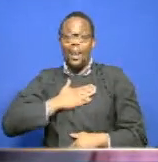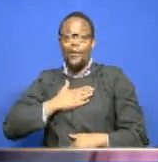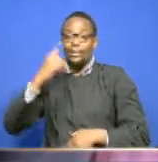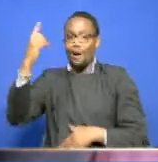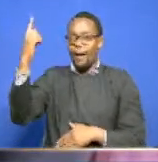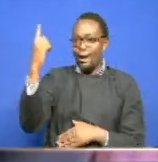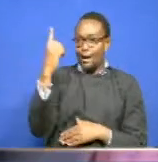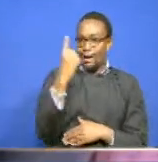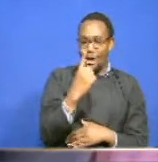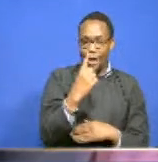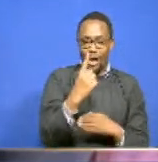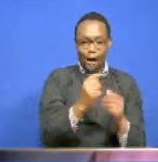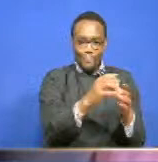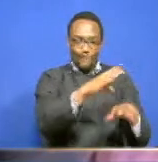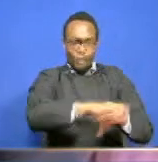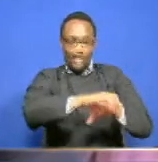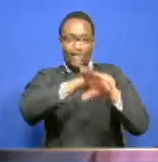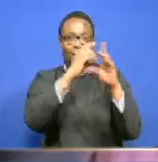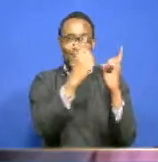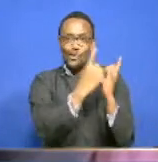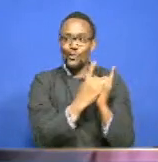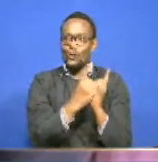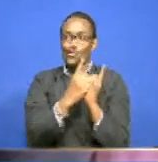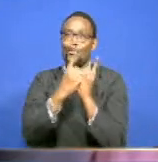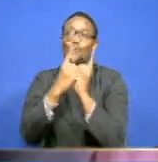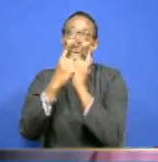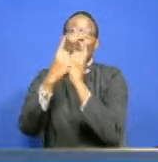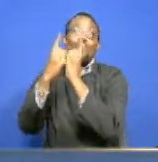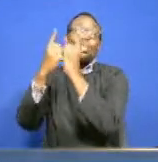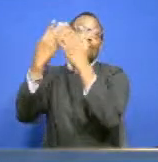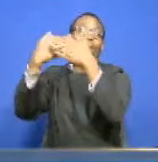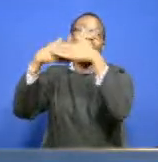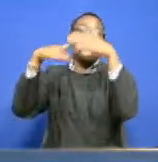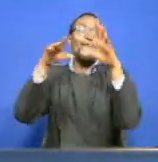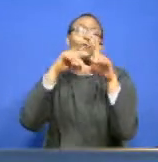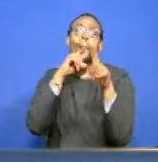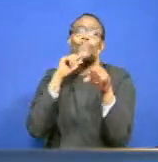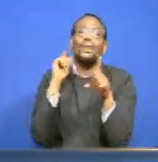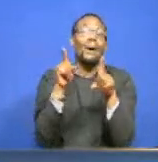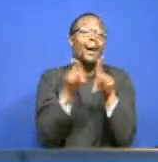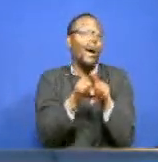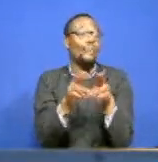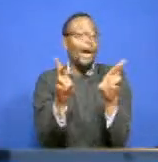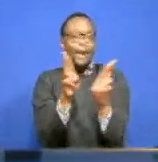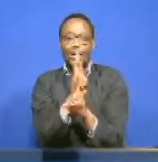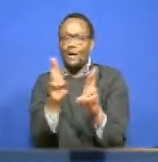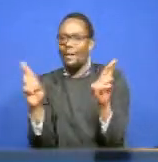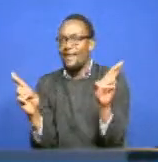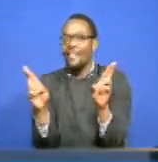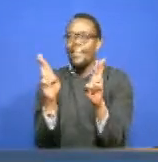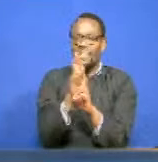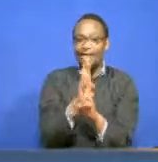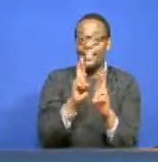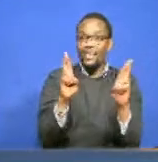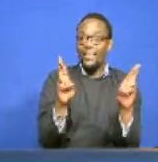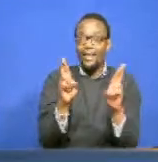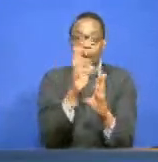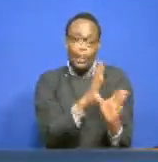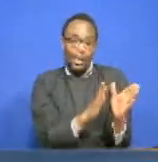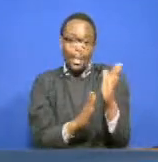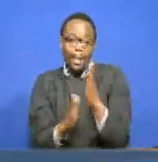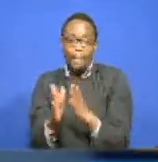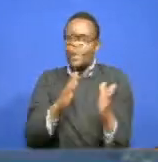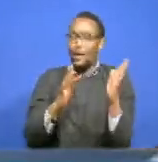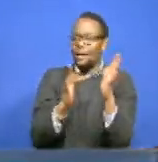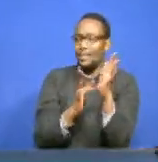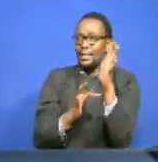Amen. Amen. Amen. Amen. Amen. Amen. Amen. Amen.